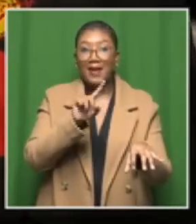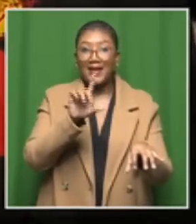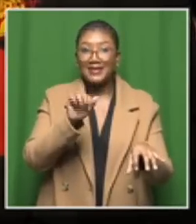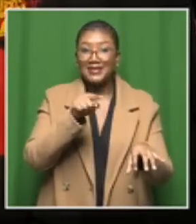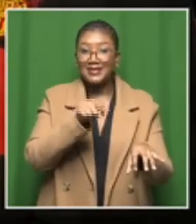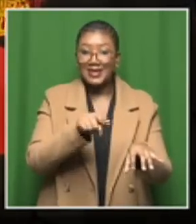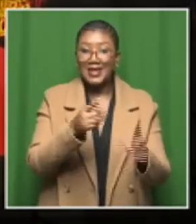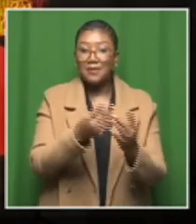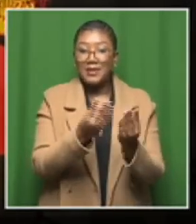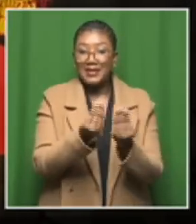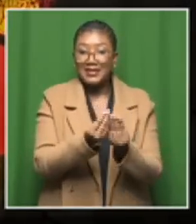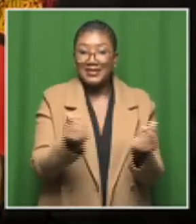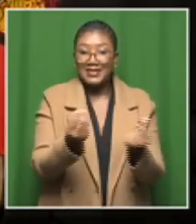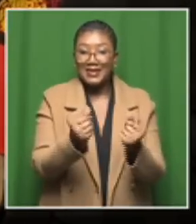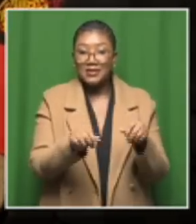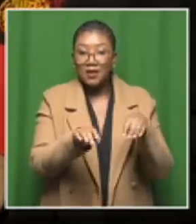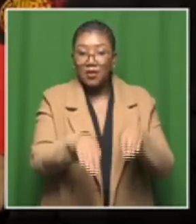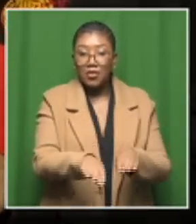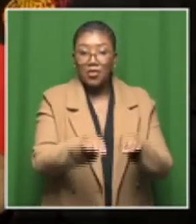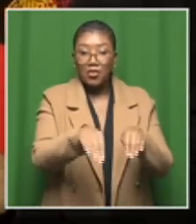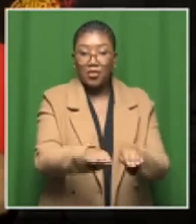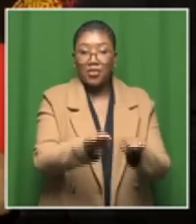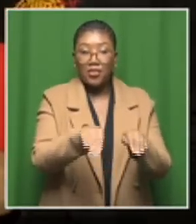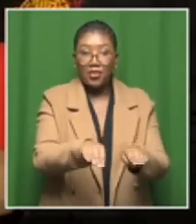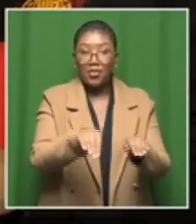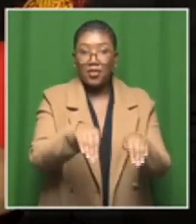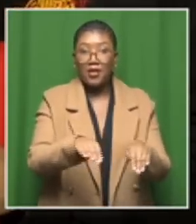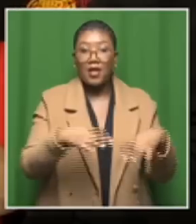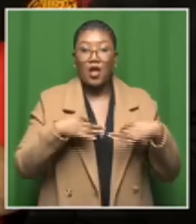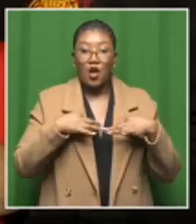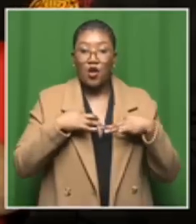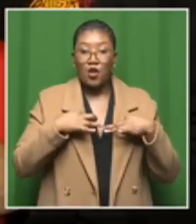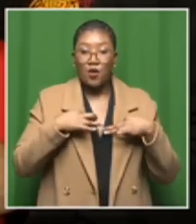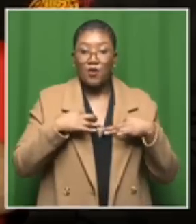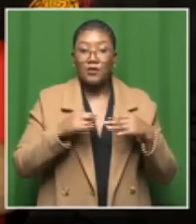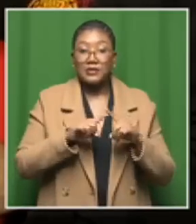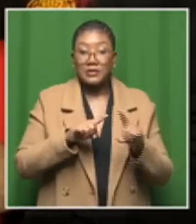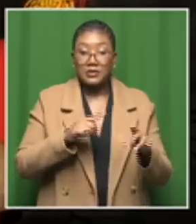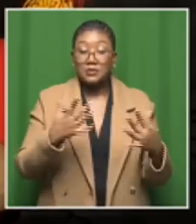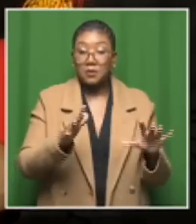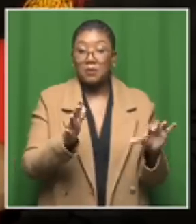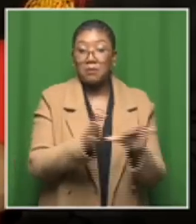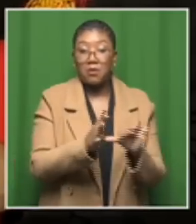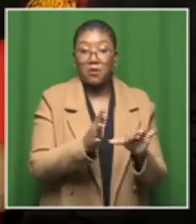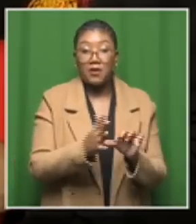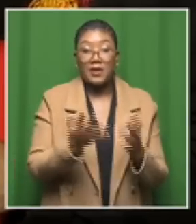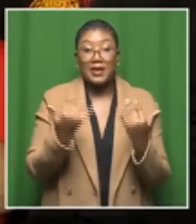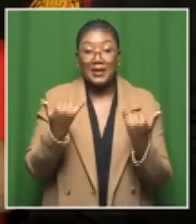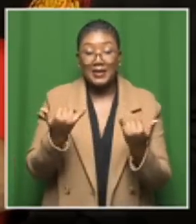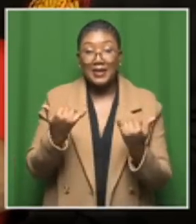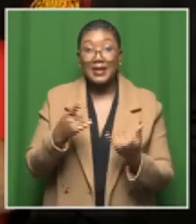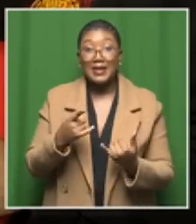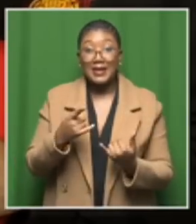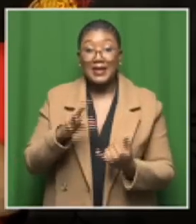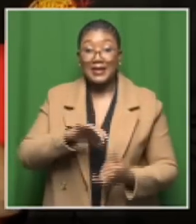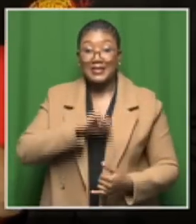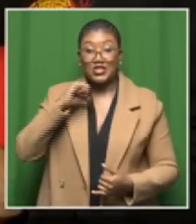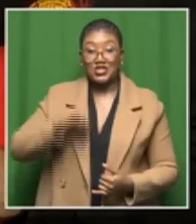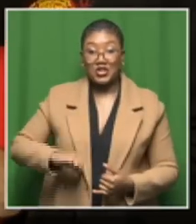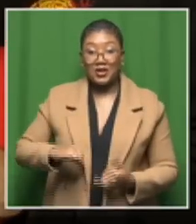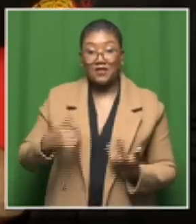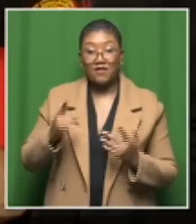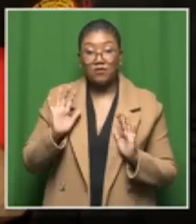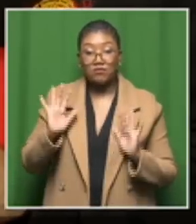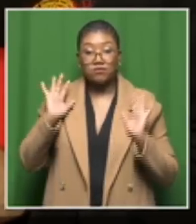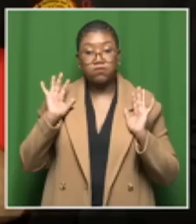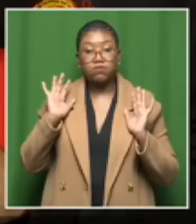So it is a very interesting relationships, knowing that China has basically disseminated South Africa's manufacturing sector, particularly when